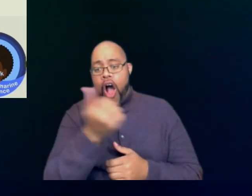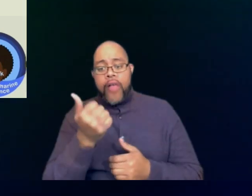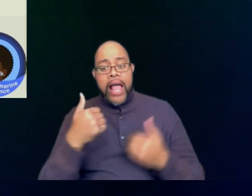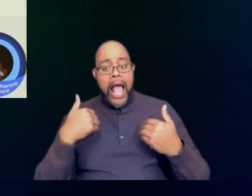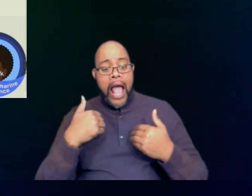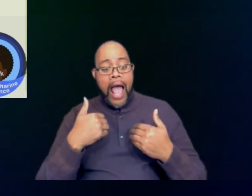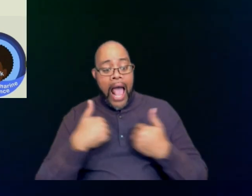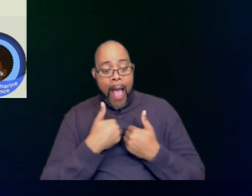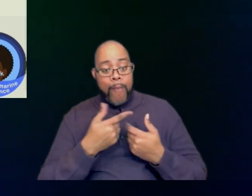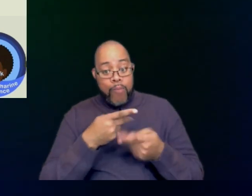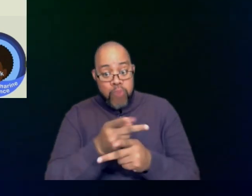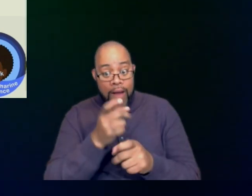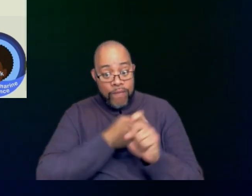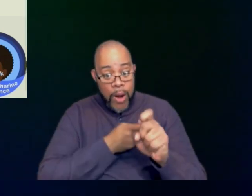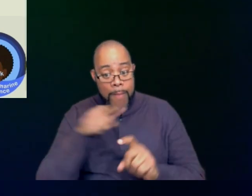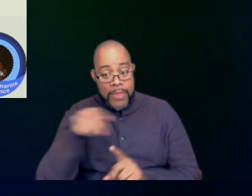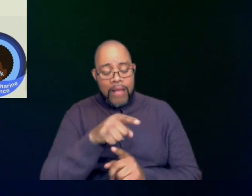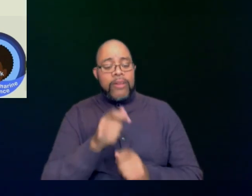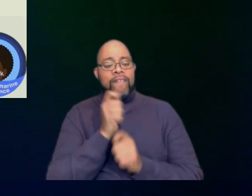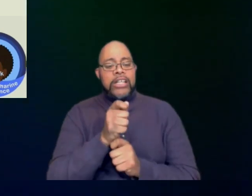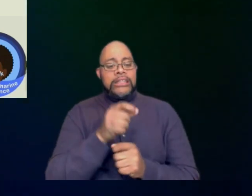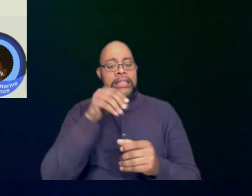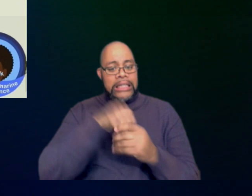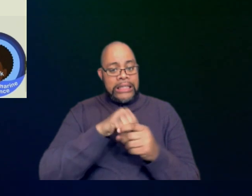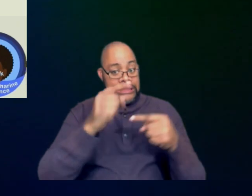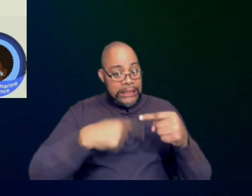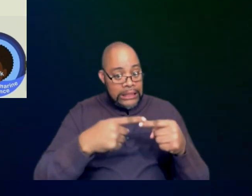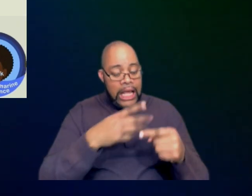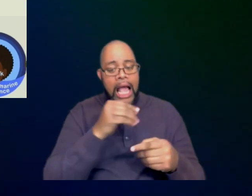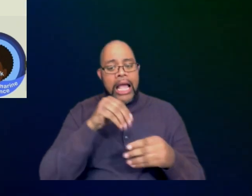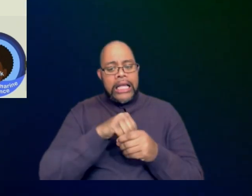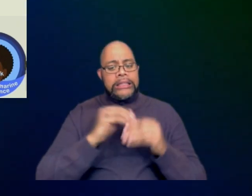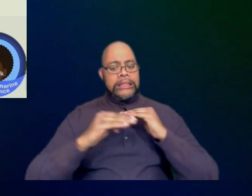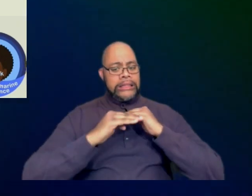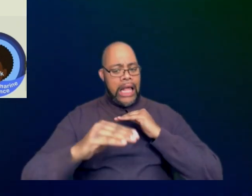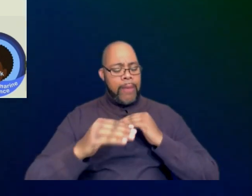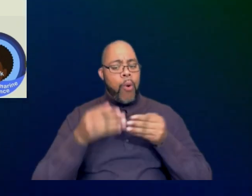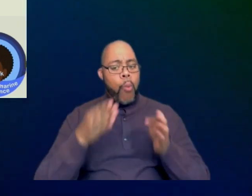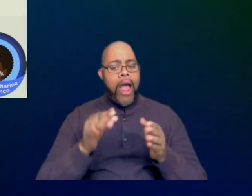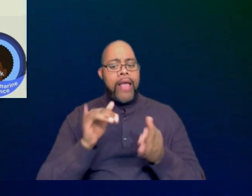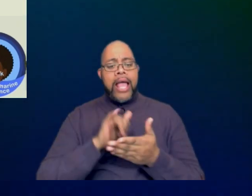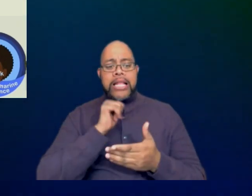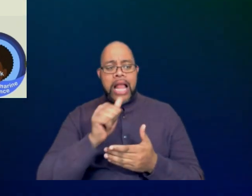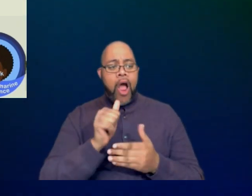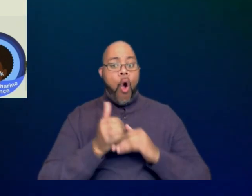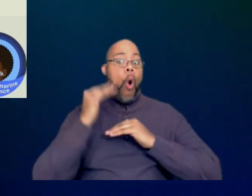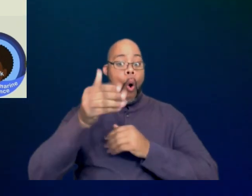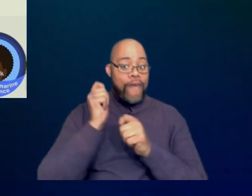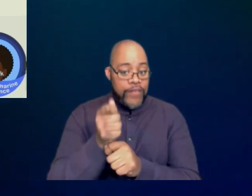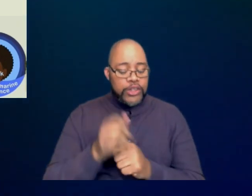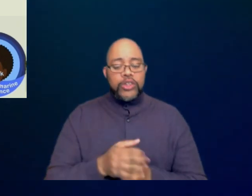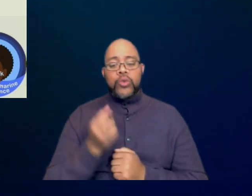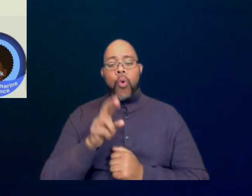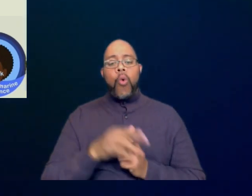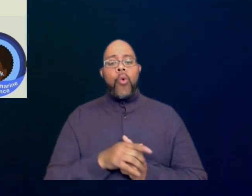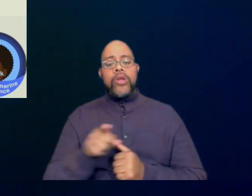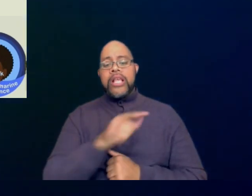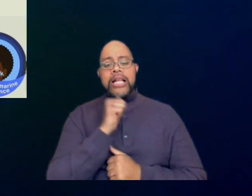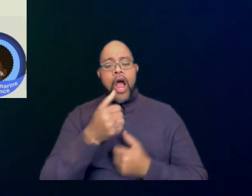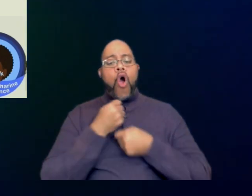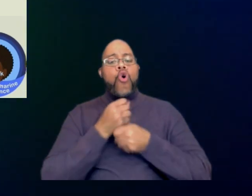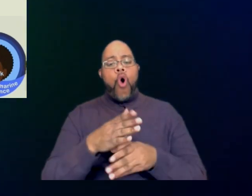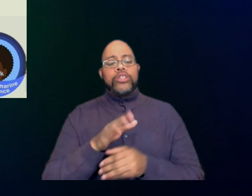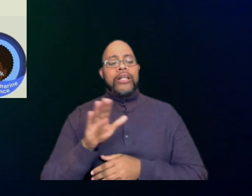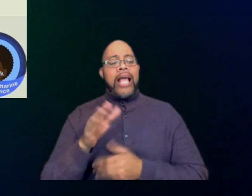or other seafood products from was fished in season and in a sustainable measure, meaning they weren't overfishing or they're